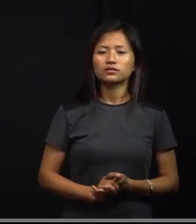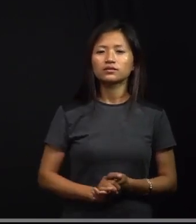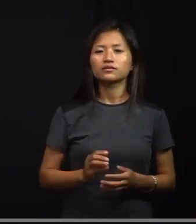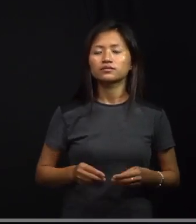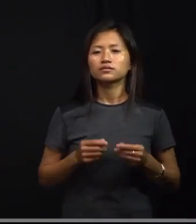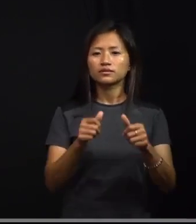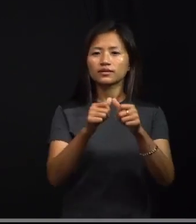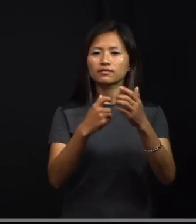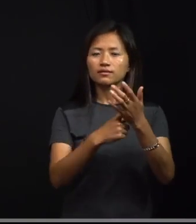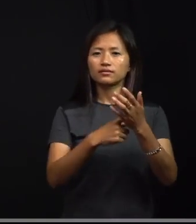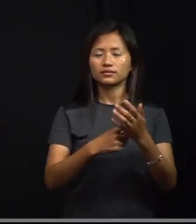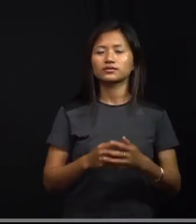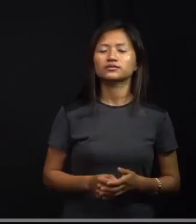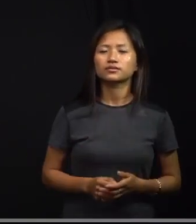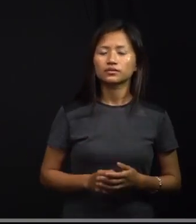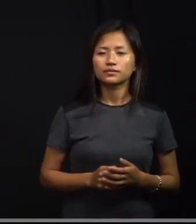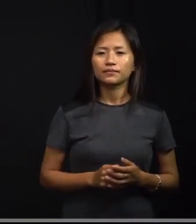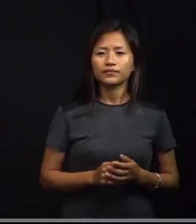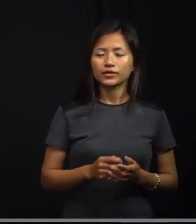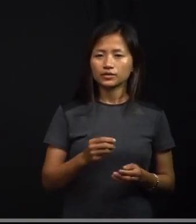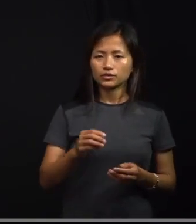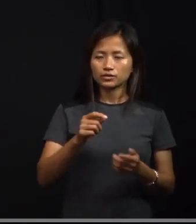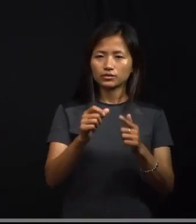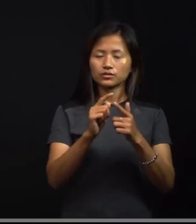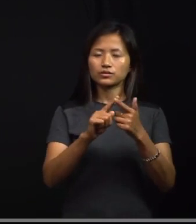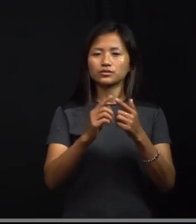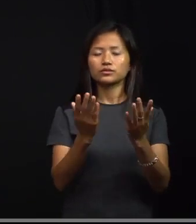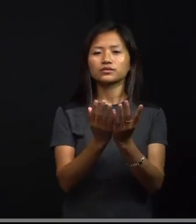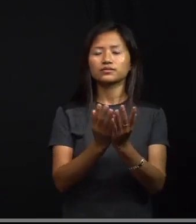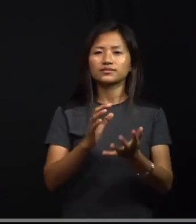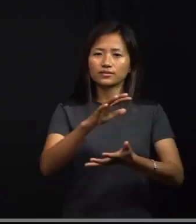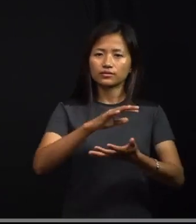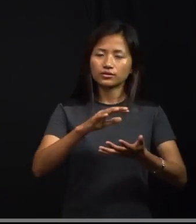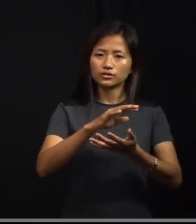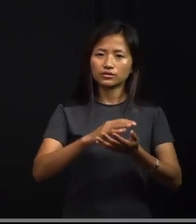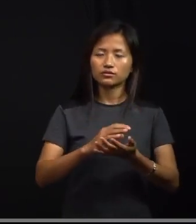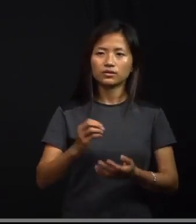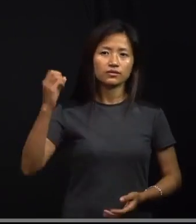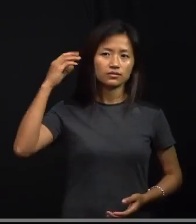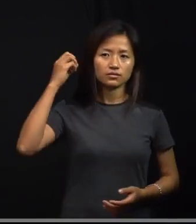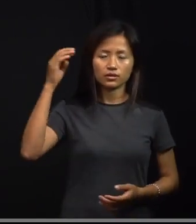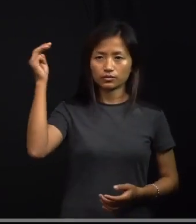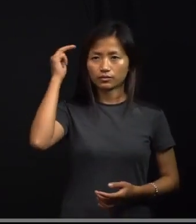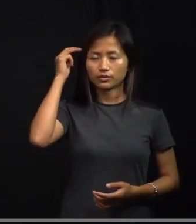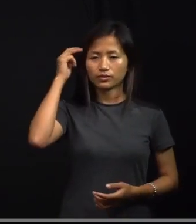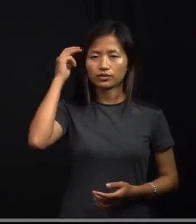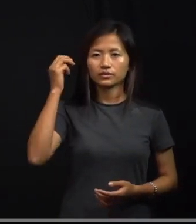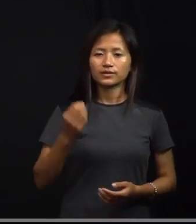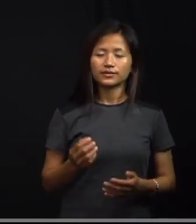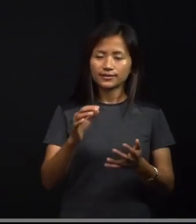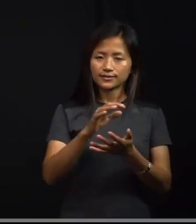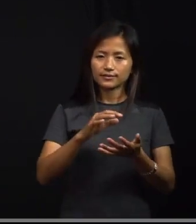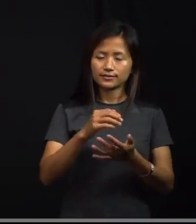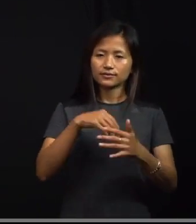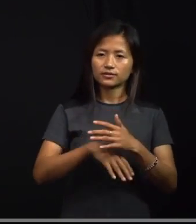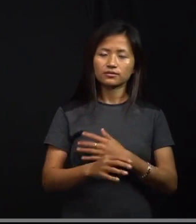by Aristotle, he says that education is creation of a sound mind in a sound